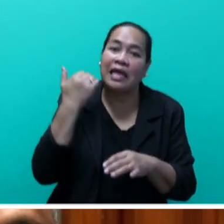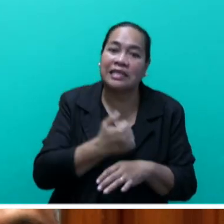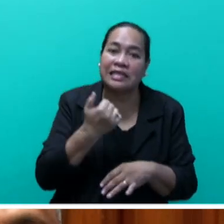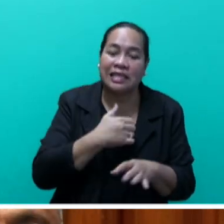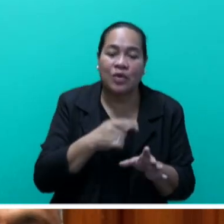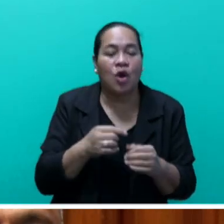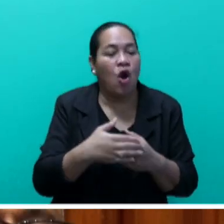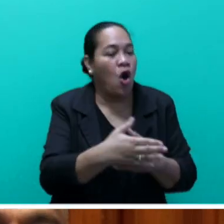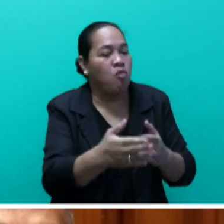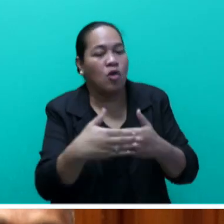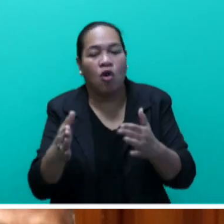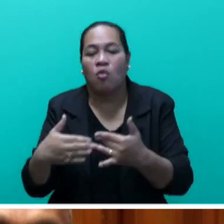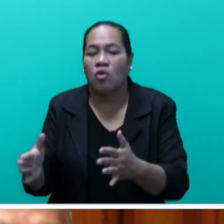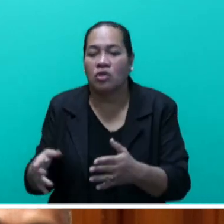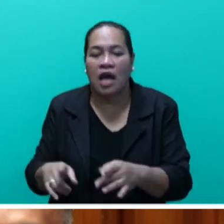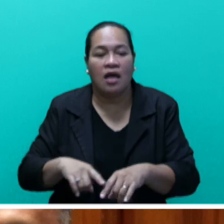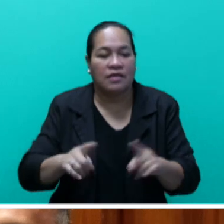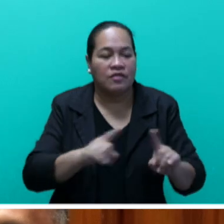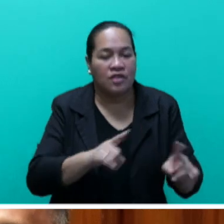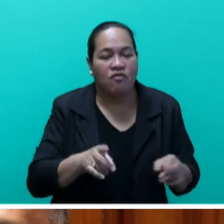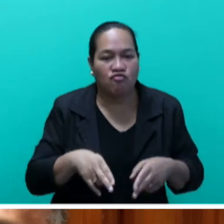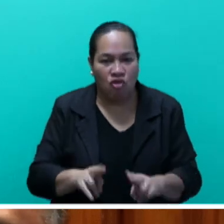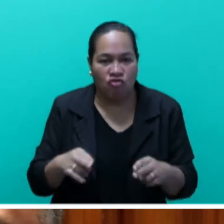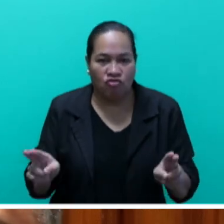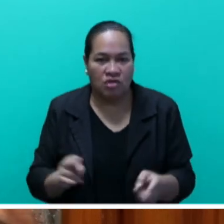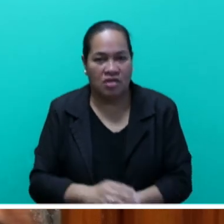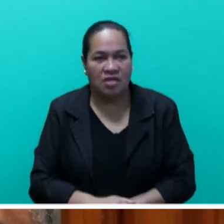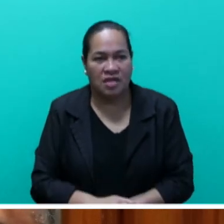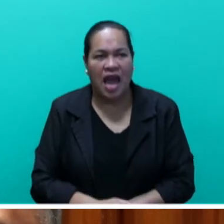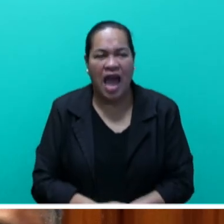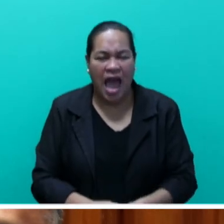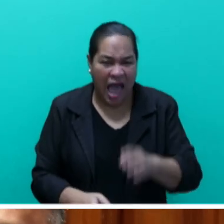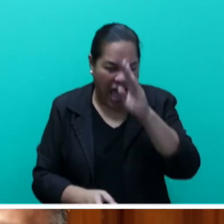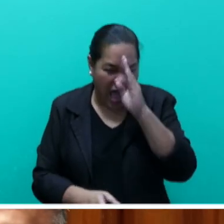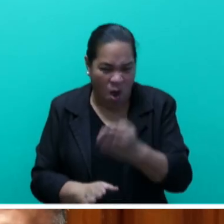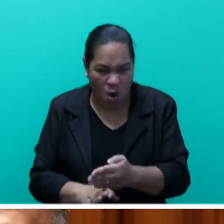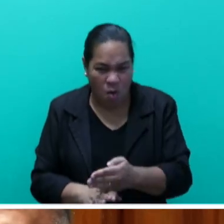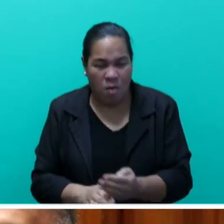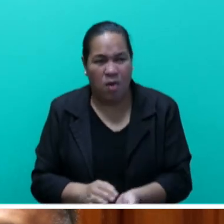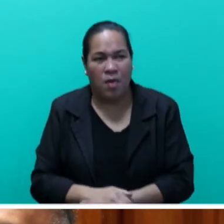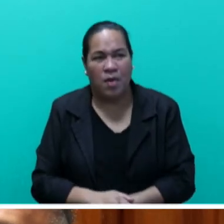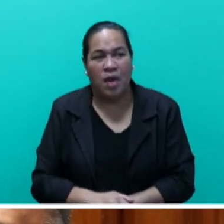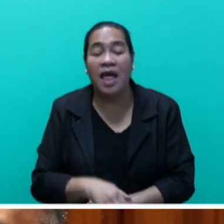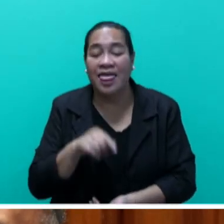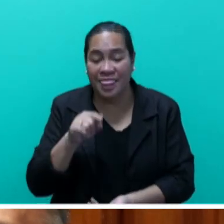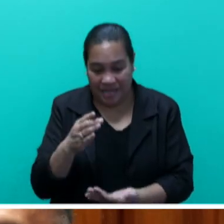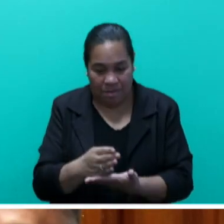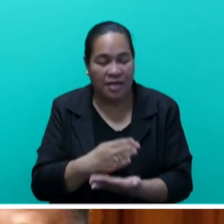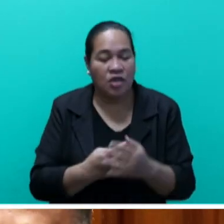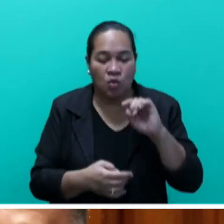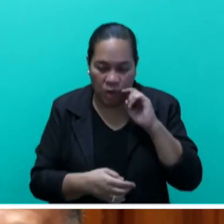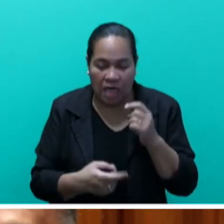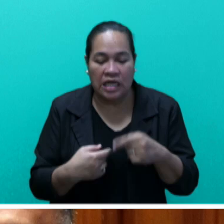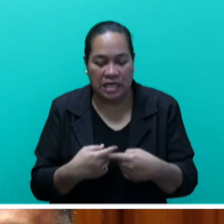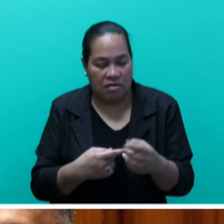up all the areas that are still not in accessible budgets. I hope that this budget will continue to be given